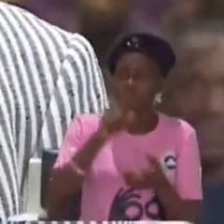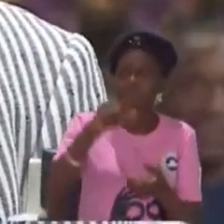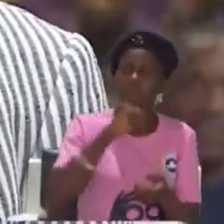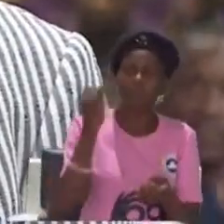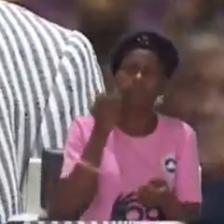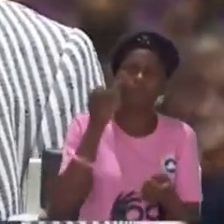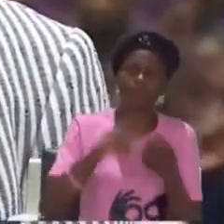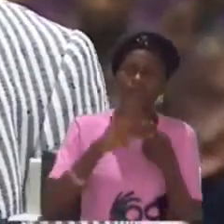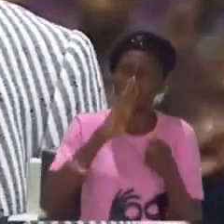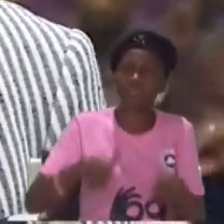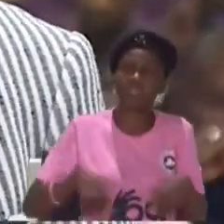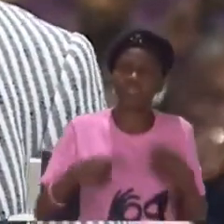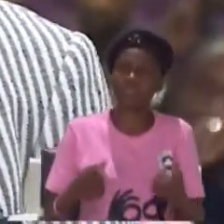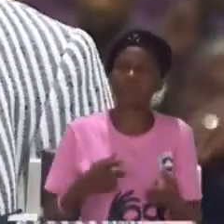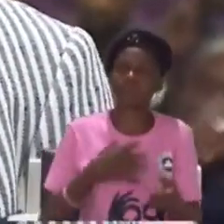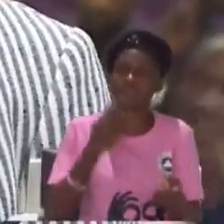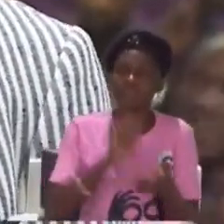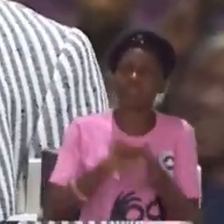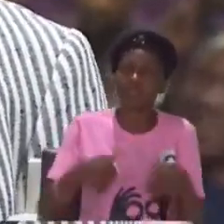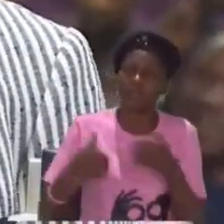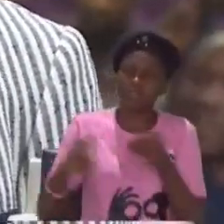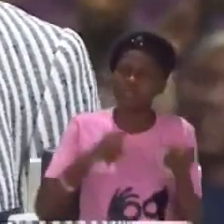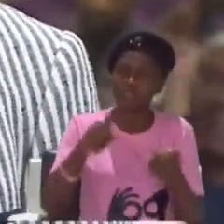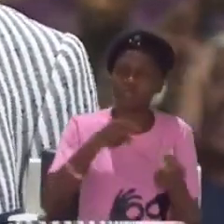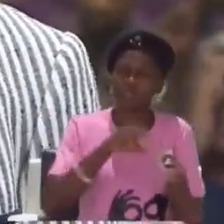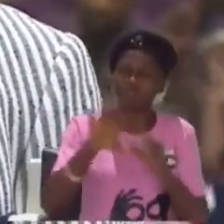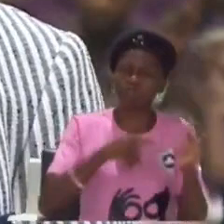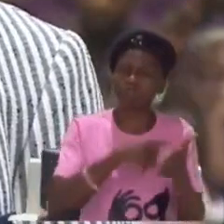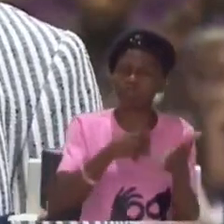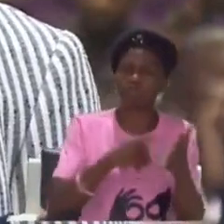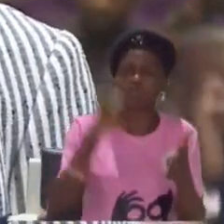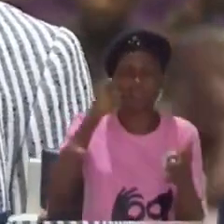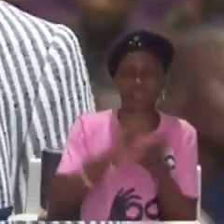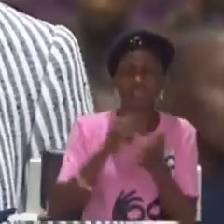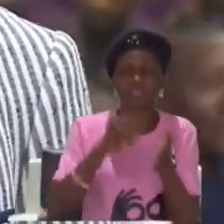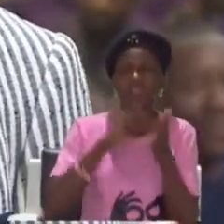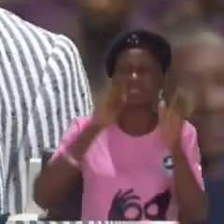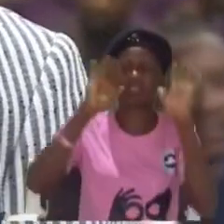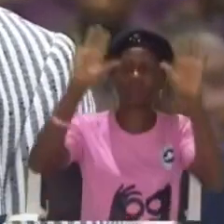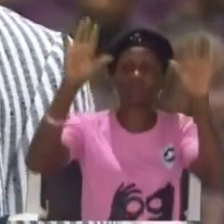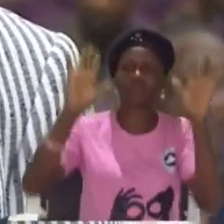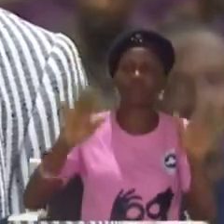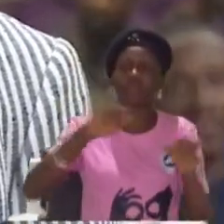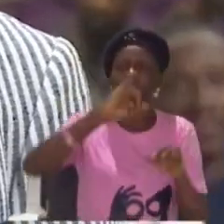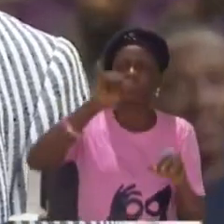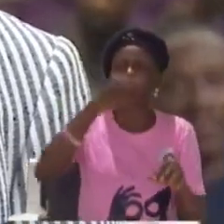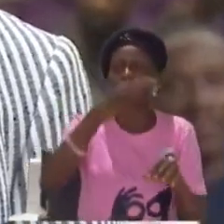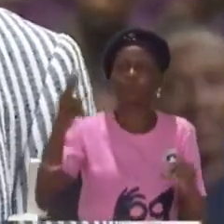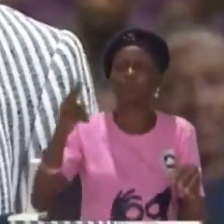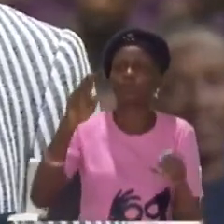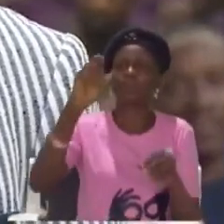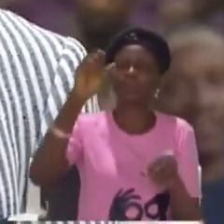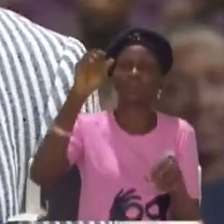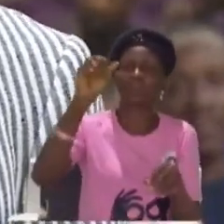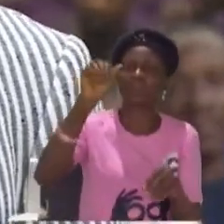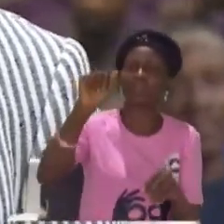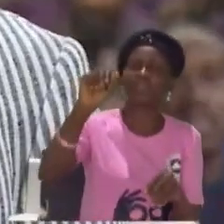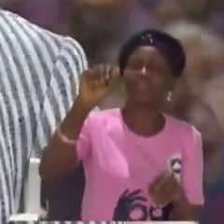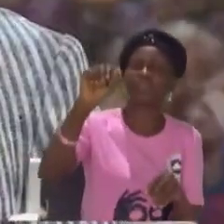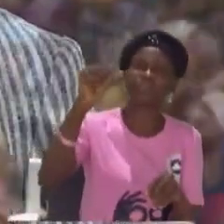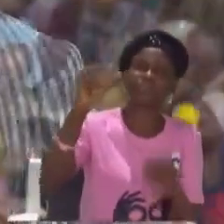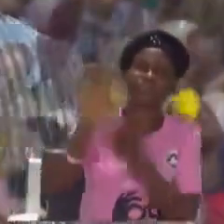be alive. And they say, how did you do this? I say, it's a miracle. Jehovah El Adeboye. Who did